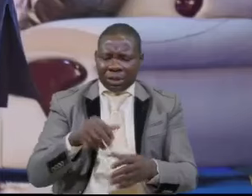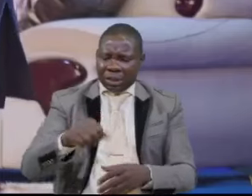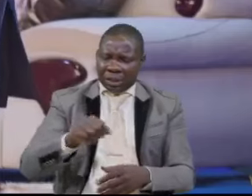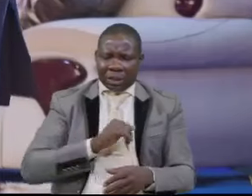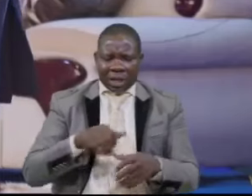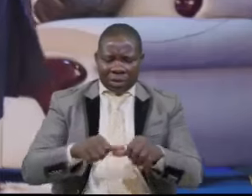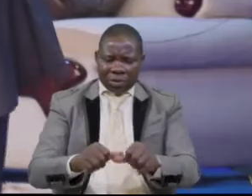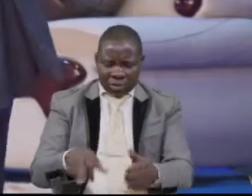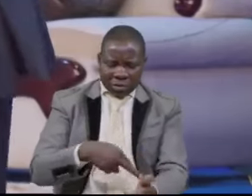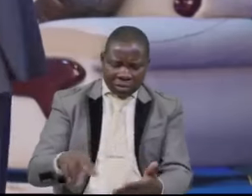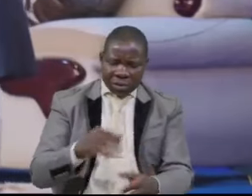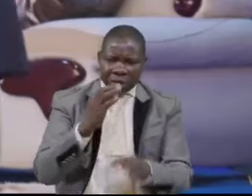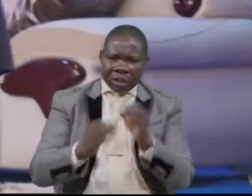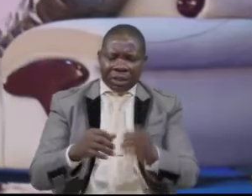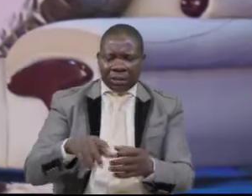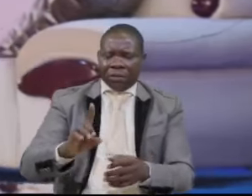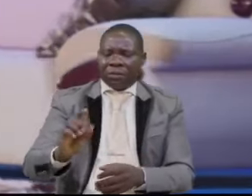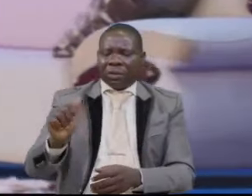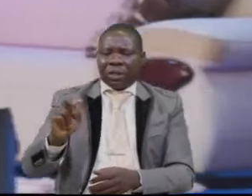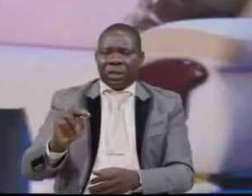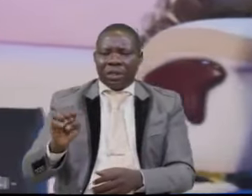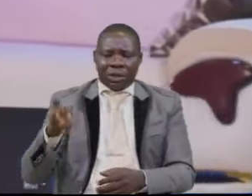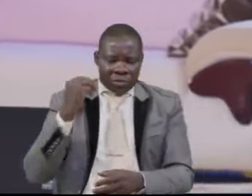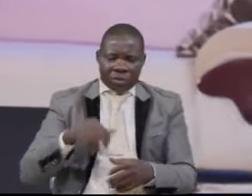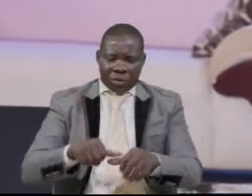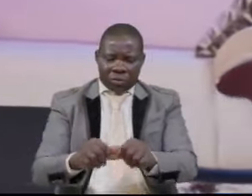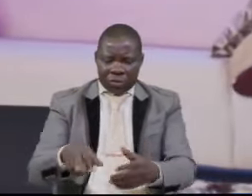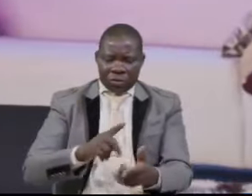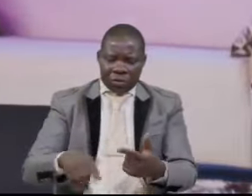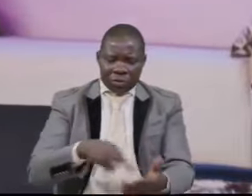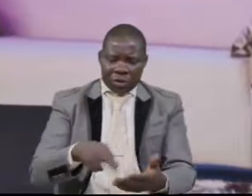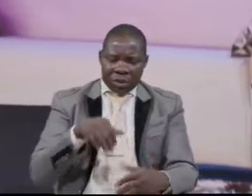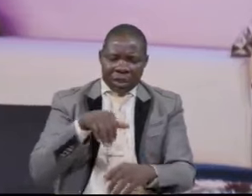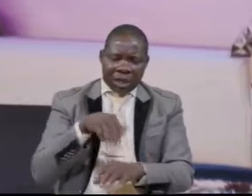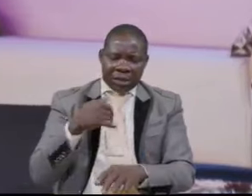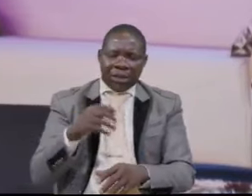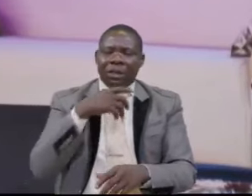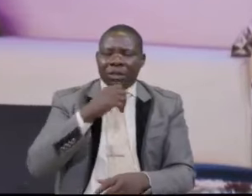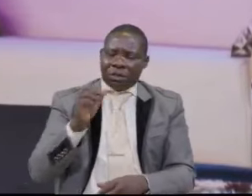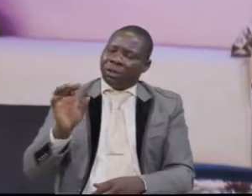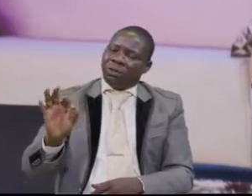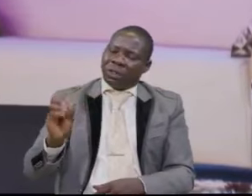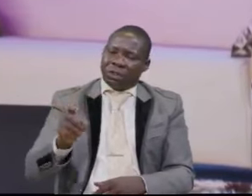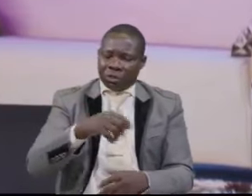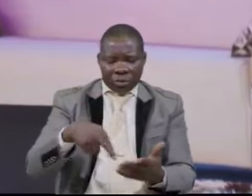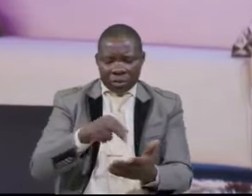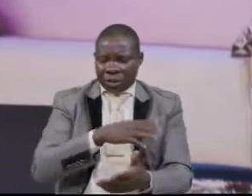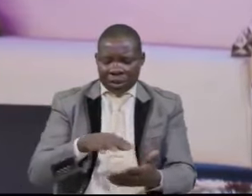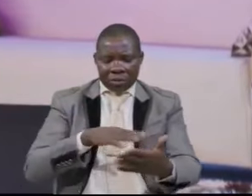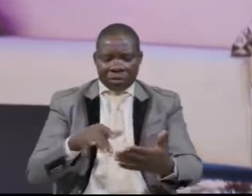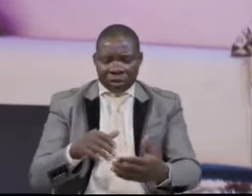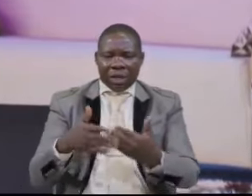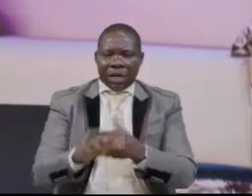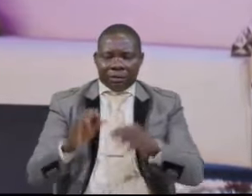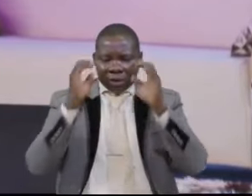Daniel was still reading at the age of 90, you read and you study after formal education.